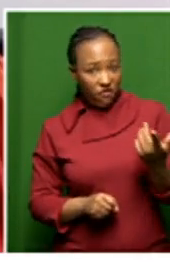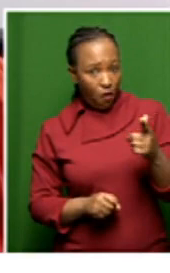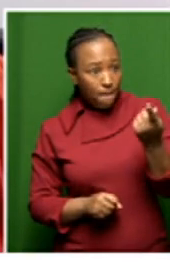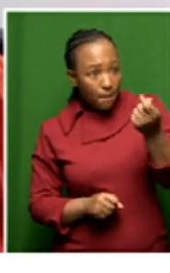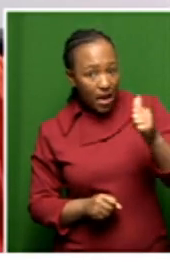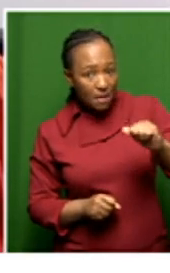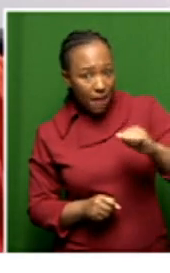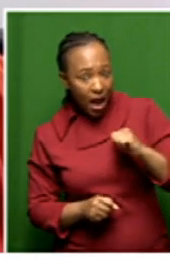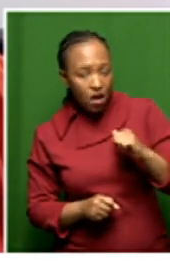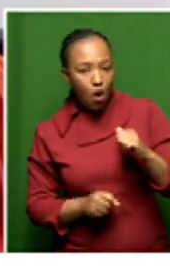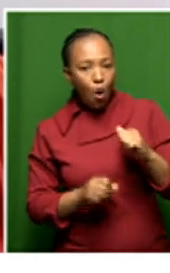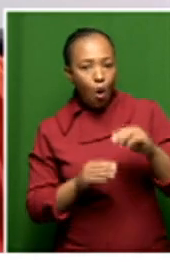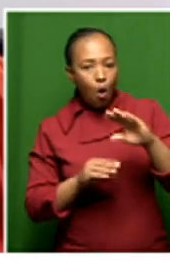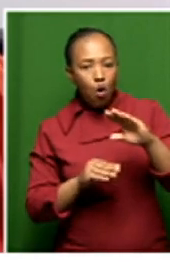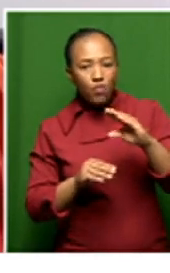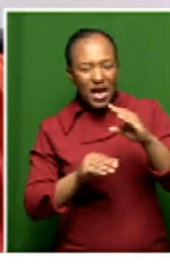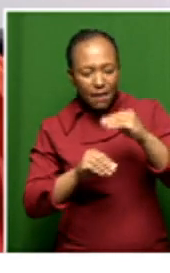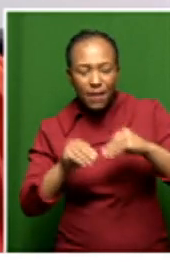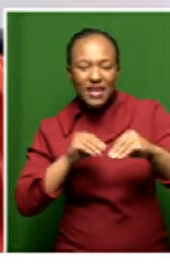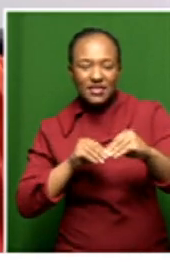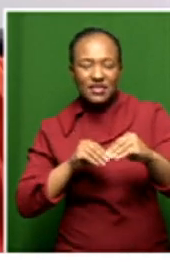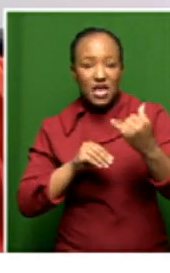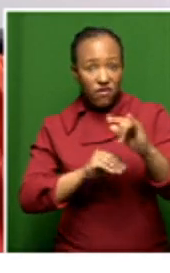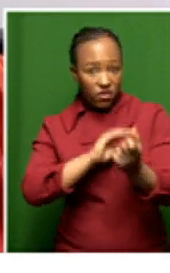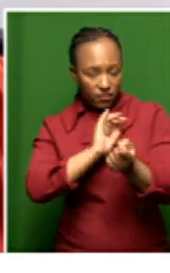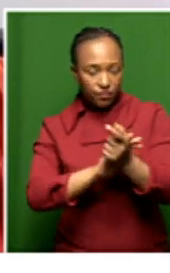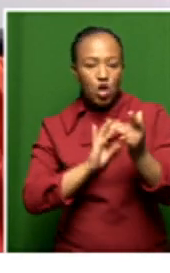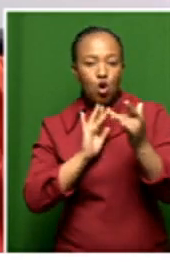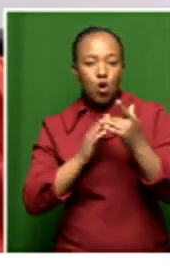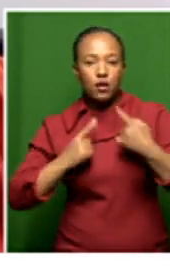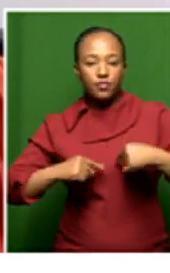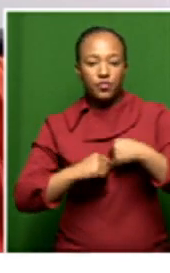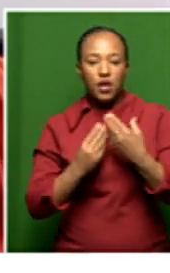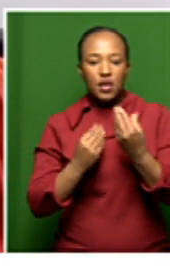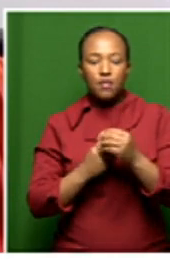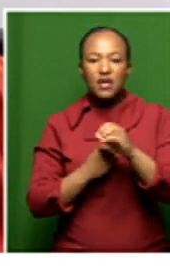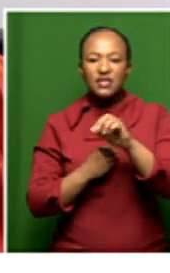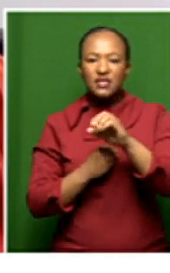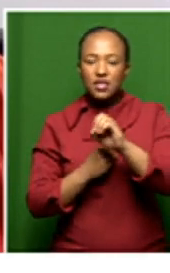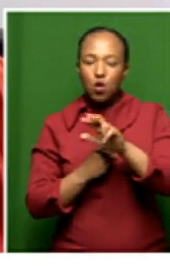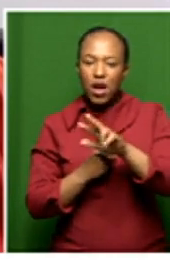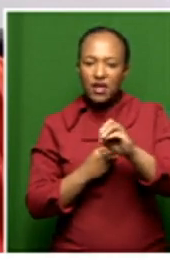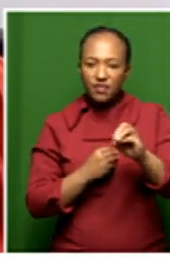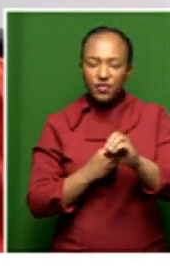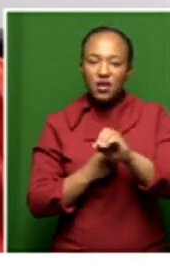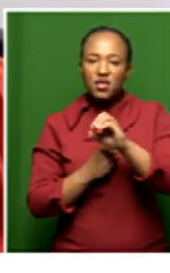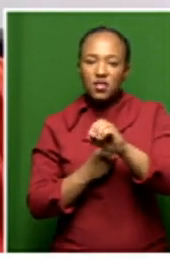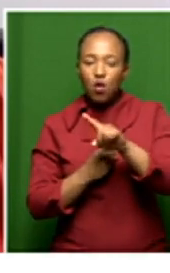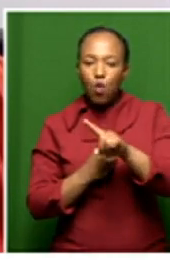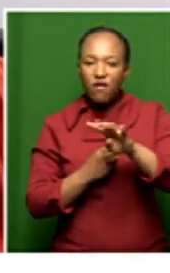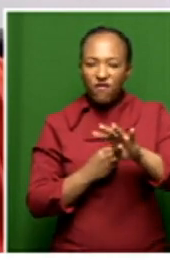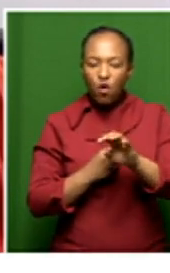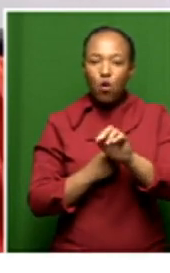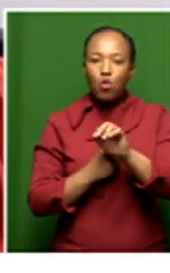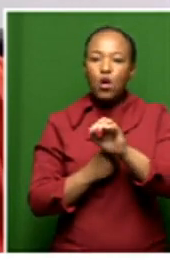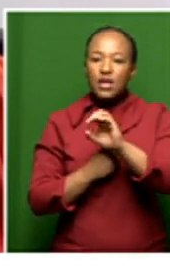refund or a replacement. But should that happen, do contact us on our toll-free number 0800 014 880.